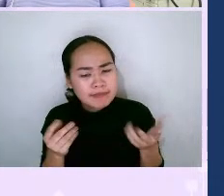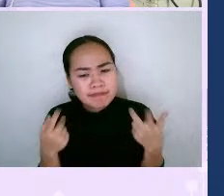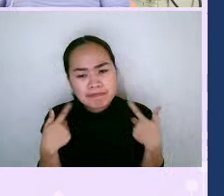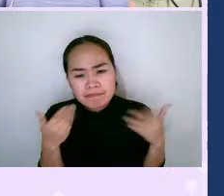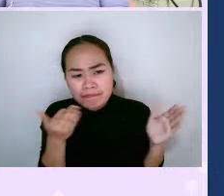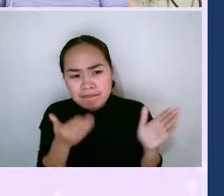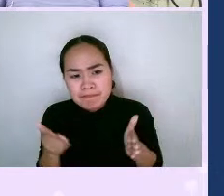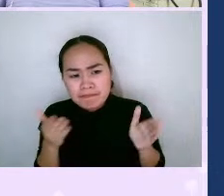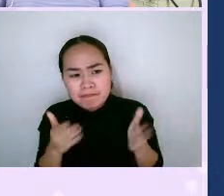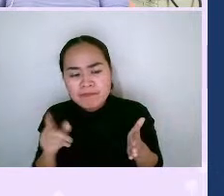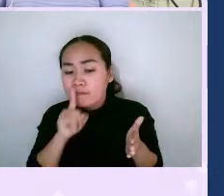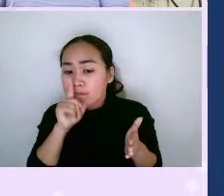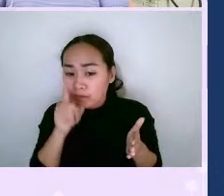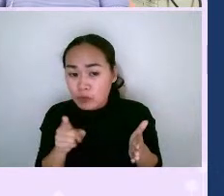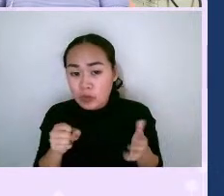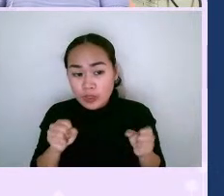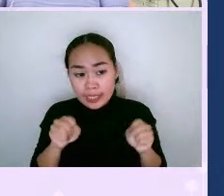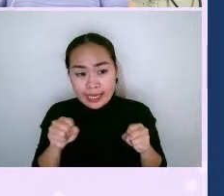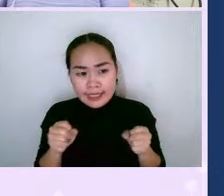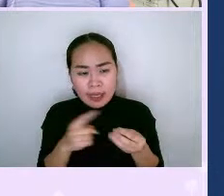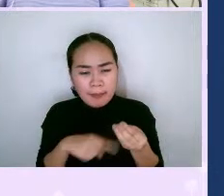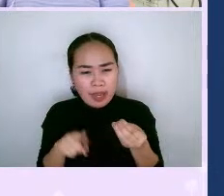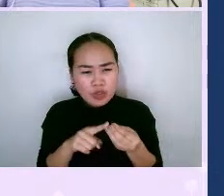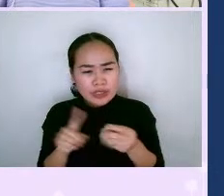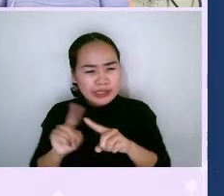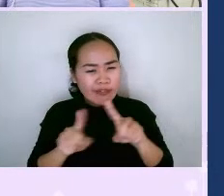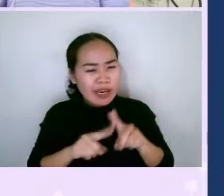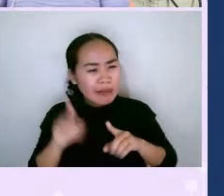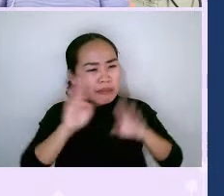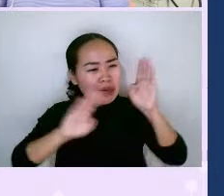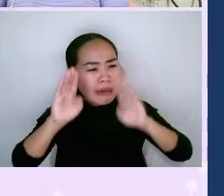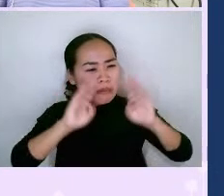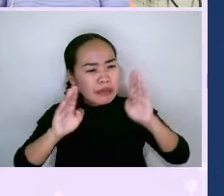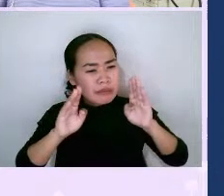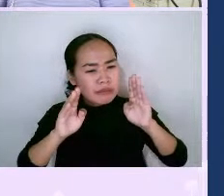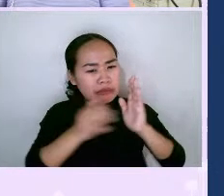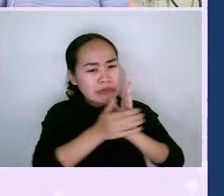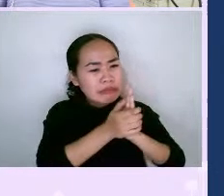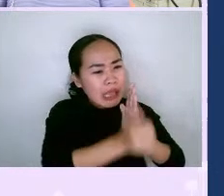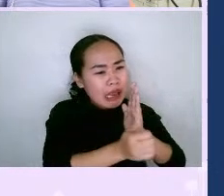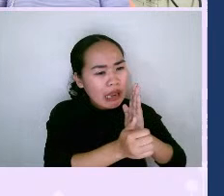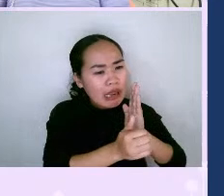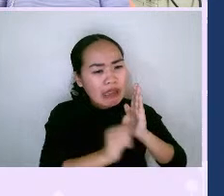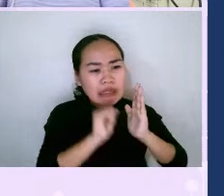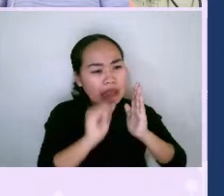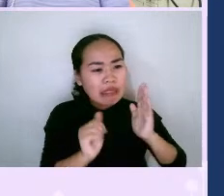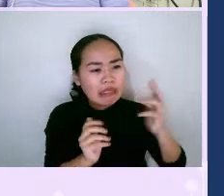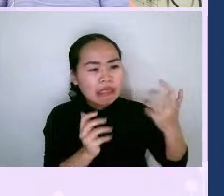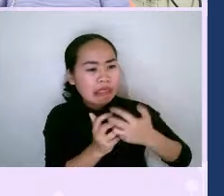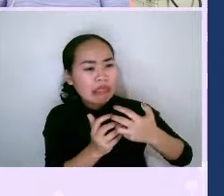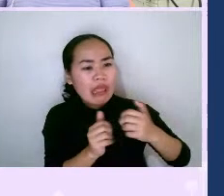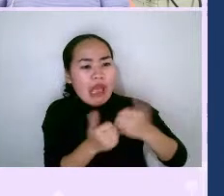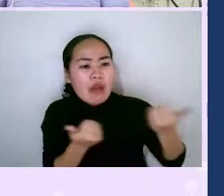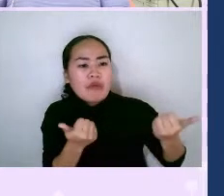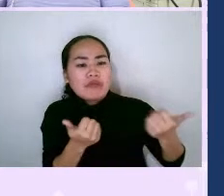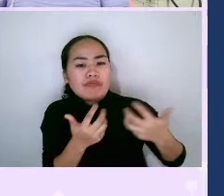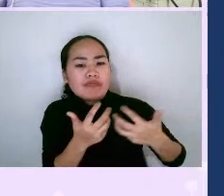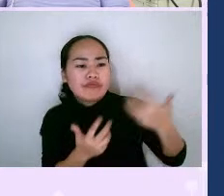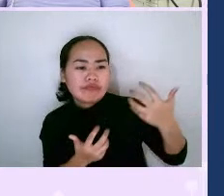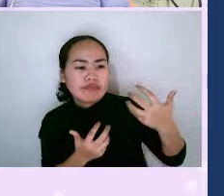programs that address perennial issues of skills mismatch and low labor and capital productivity